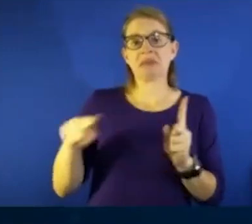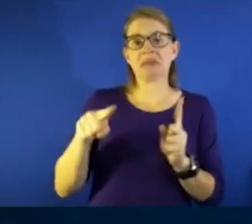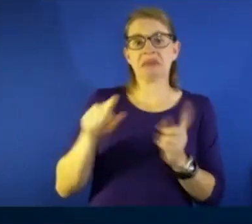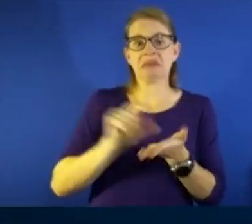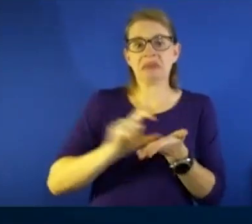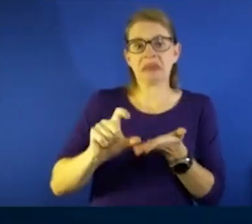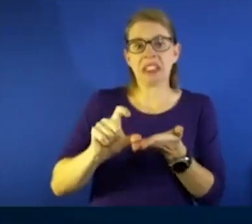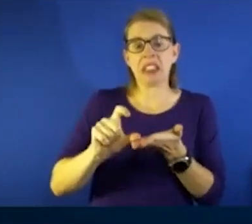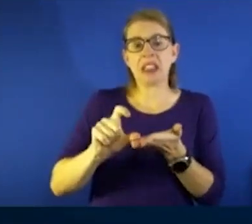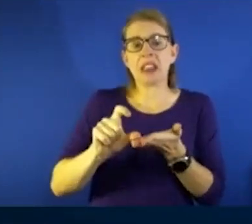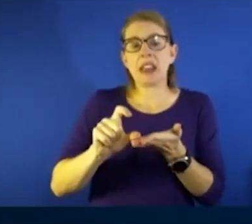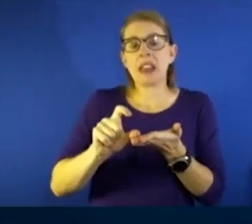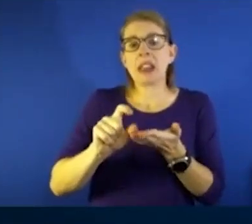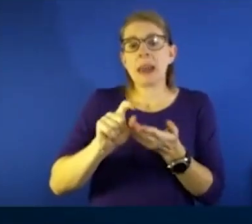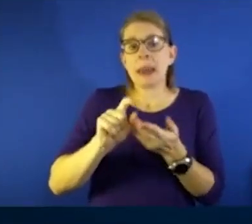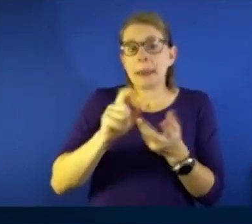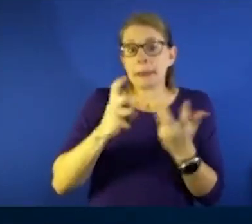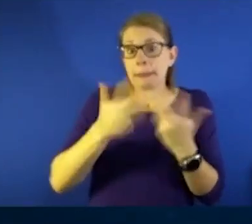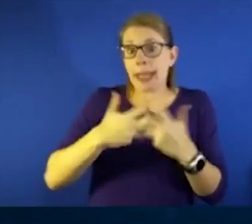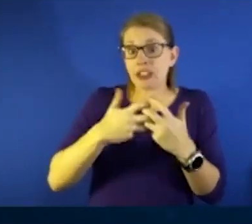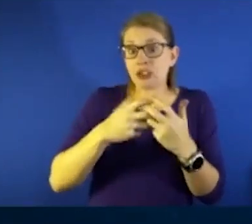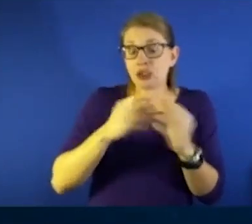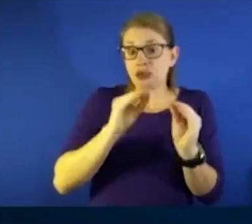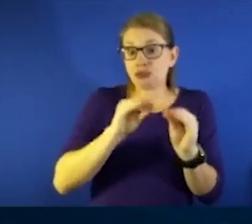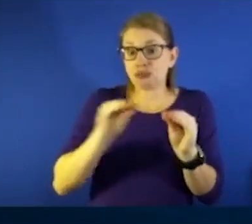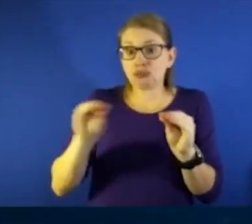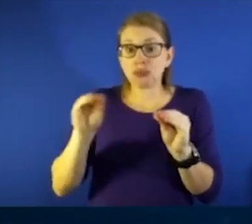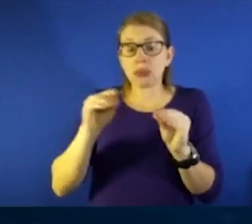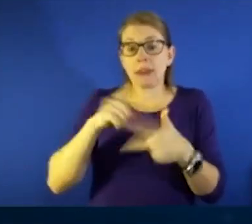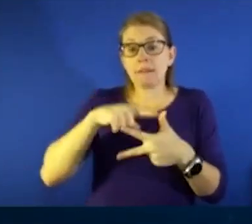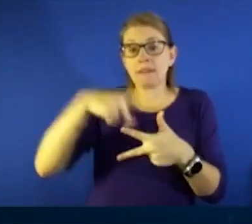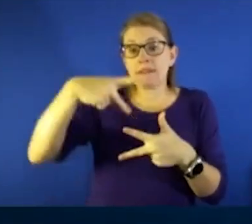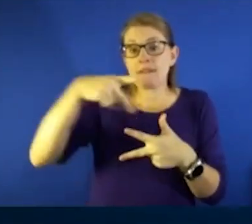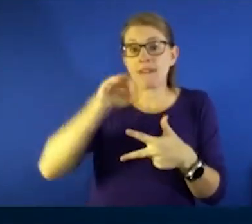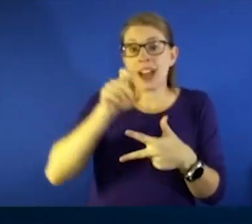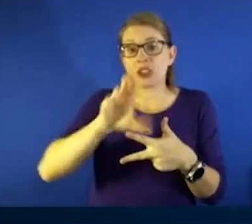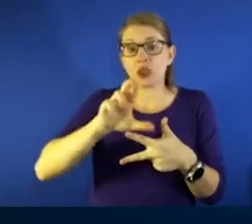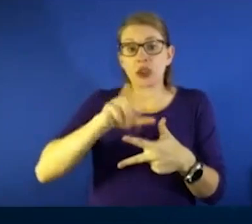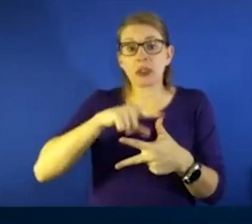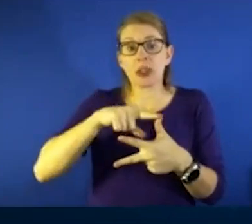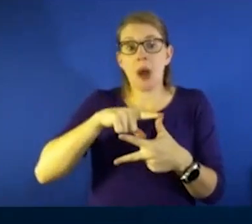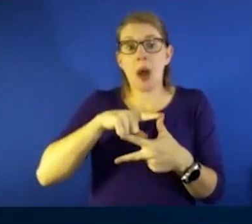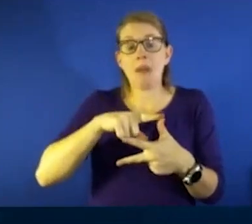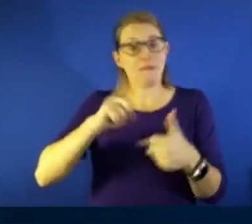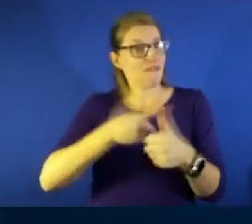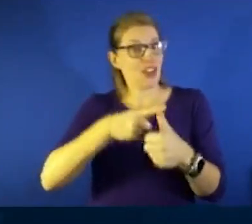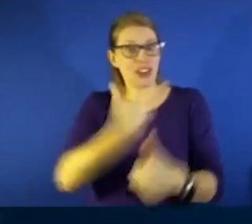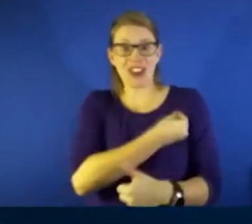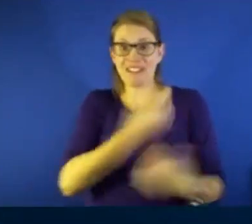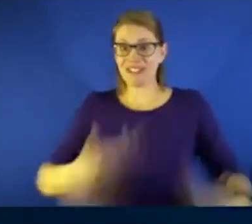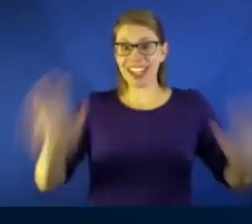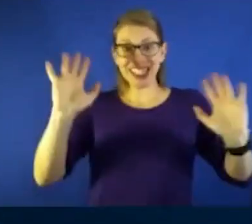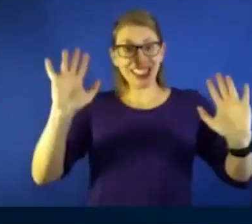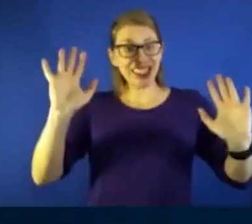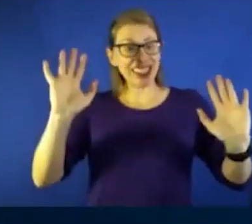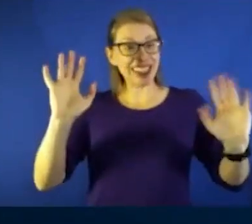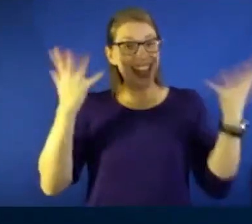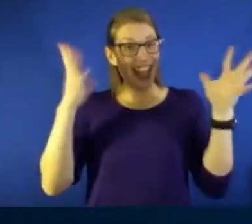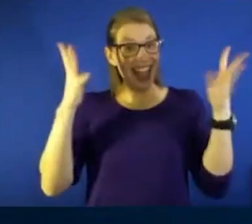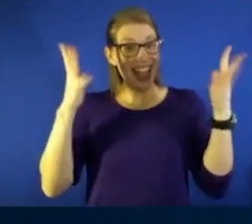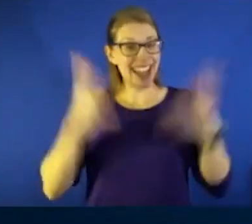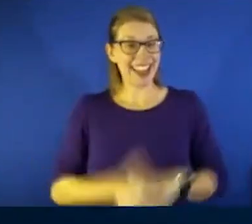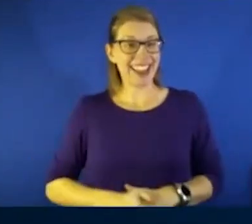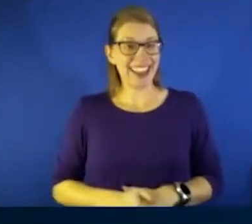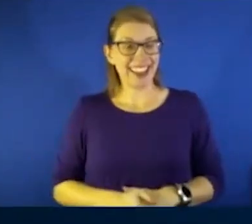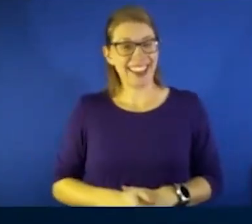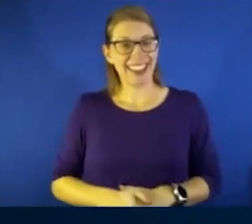packaged specifically by Pfizer BioNTech. Oh, we've got the first shot going in. First shot going in. Awesome. That's